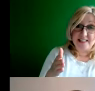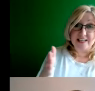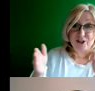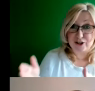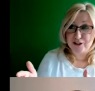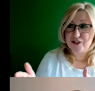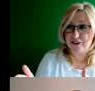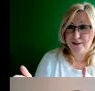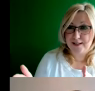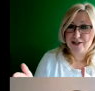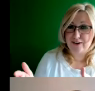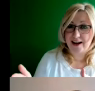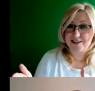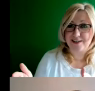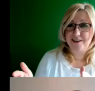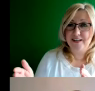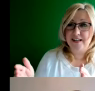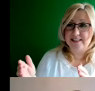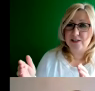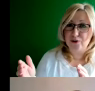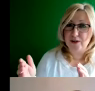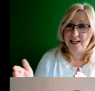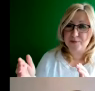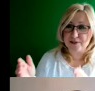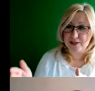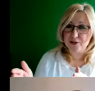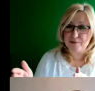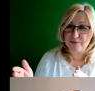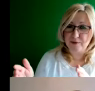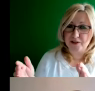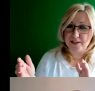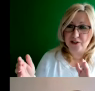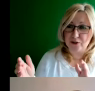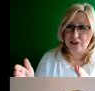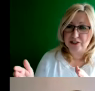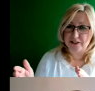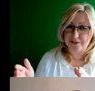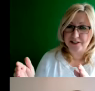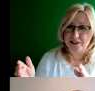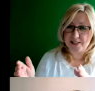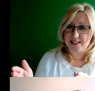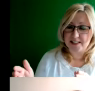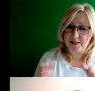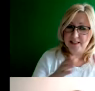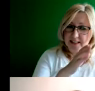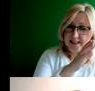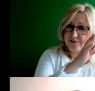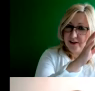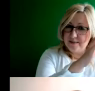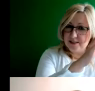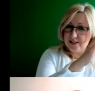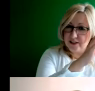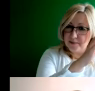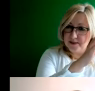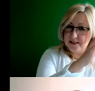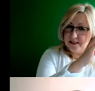moving into intercultural interaction. And so you can't presume when you're in a new culture or in a new system that the